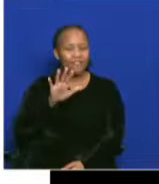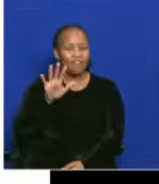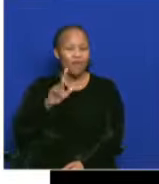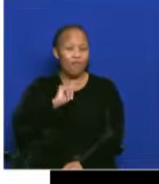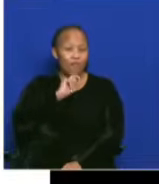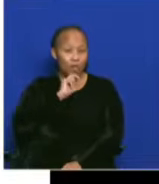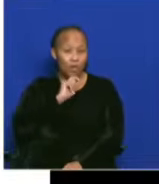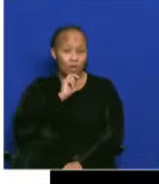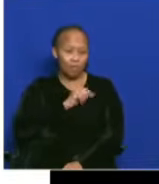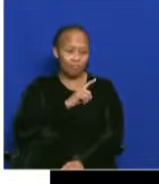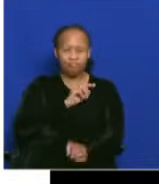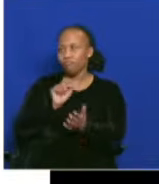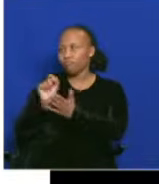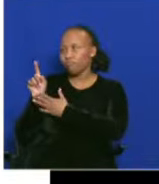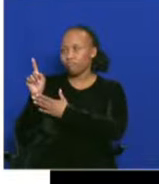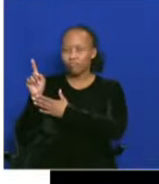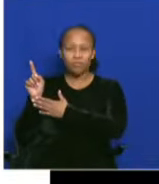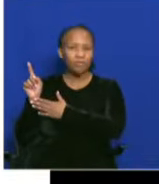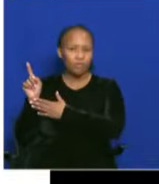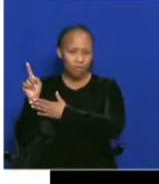Khan a name.